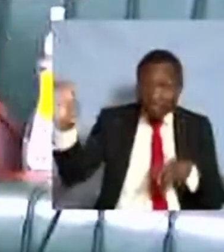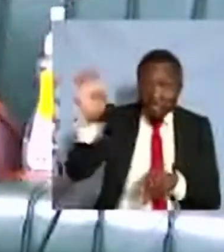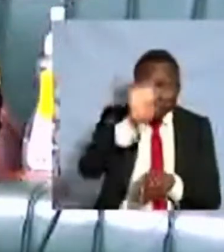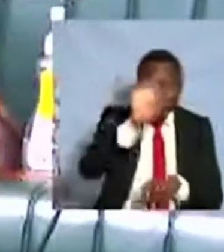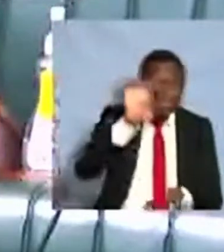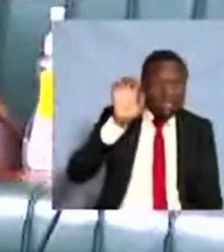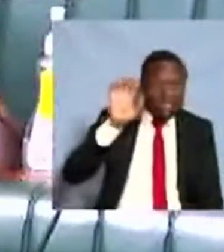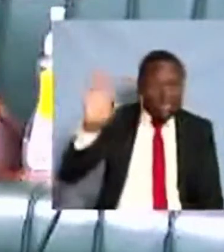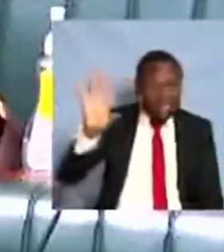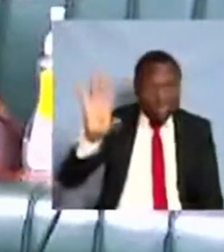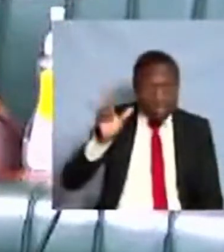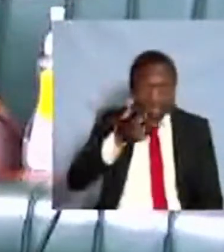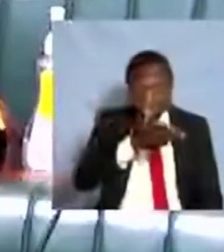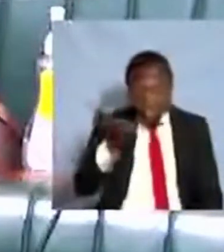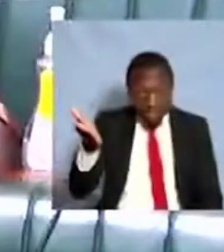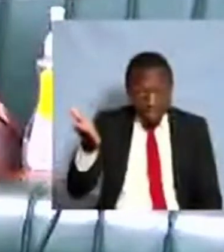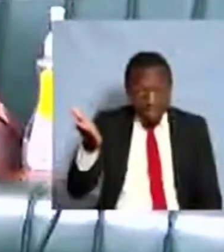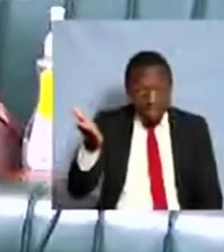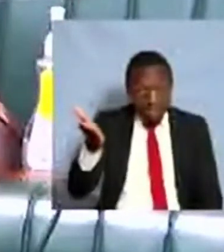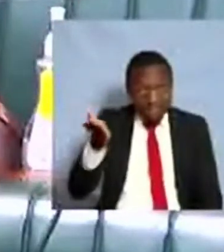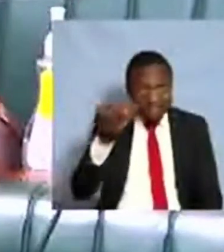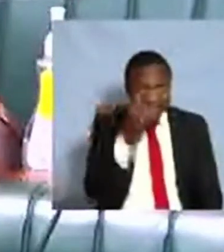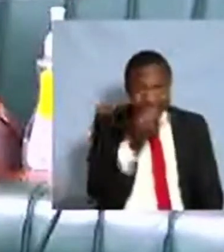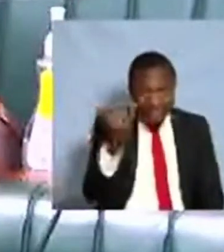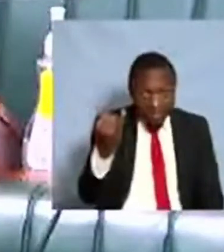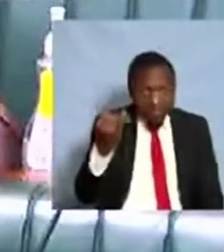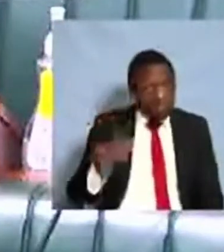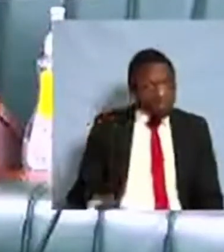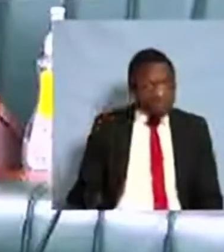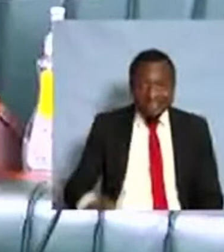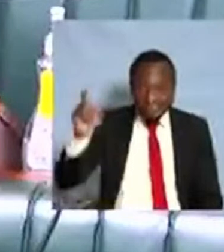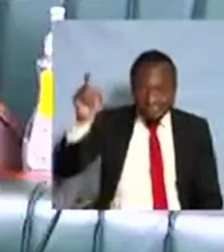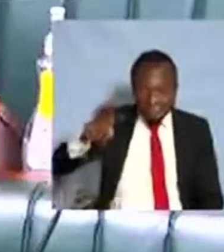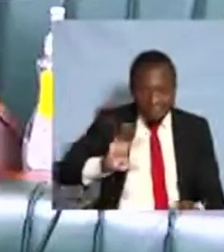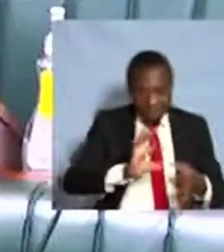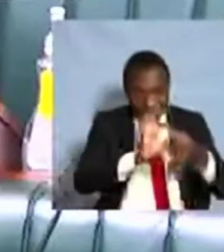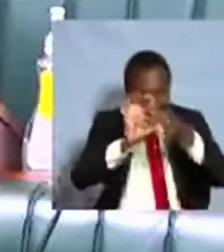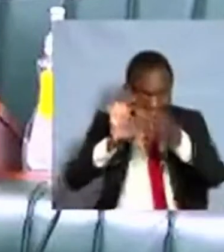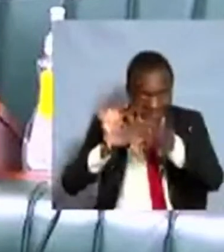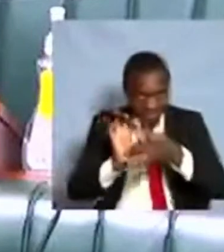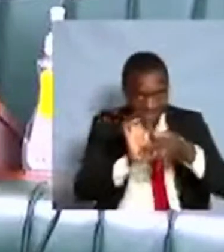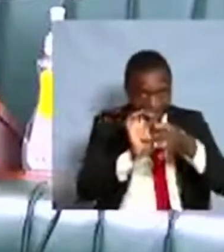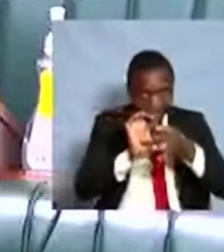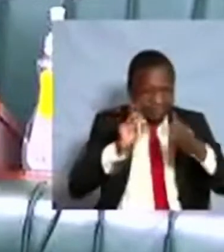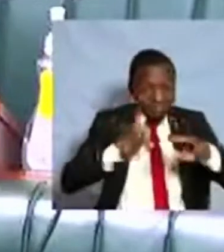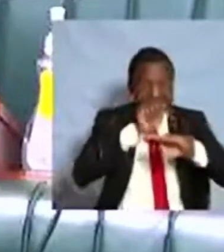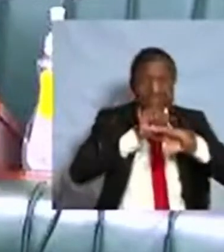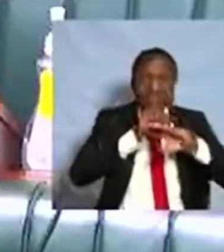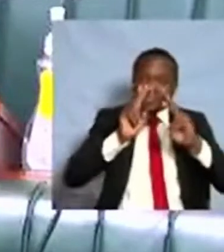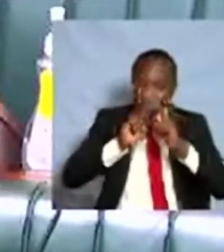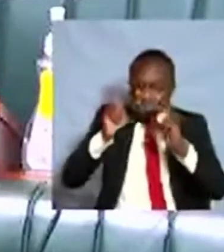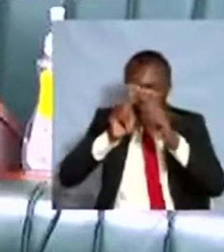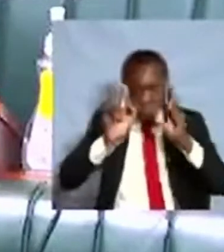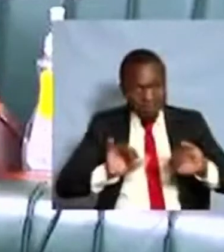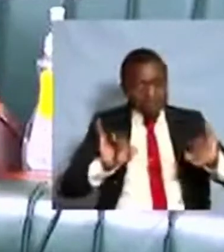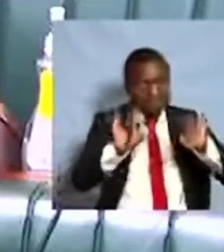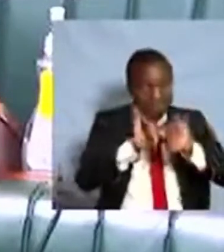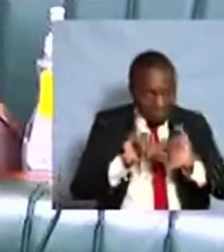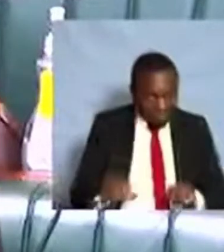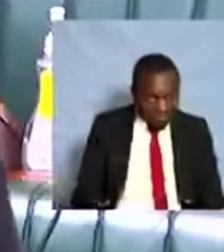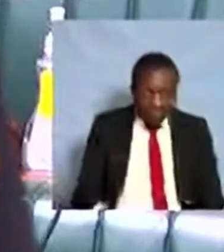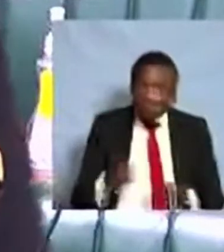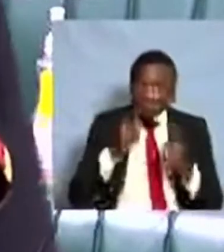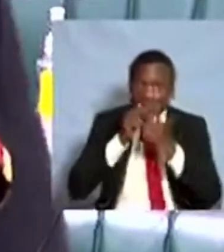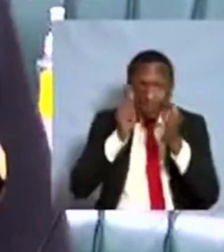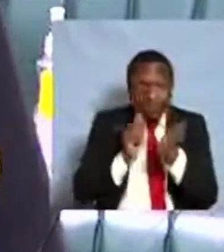Province when there was that Anglican issue. Mr. Speaker, we need to unite as a nation. It's very, very important. We are